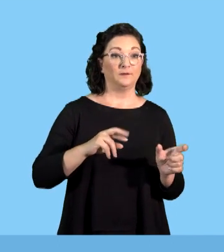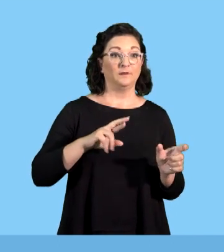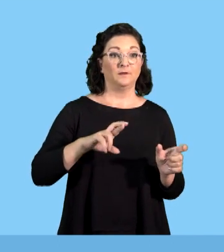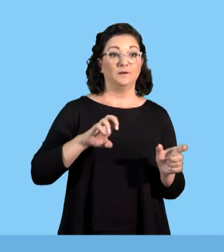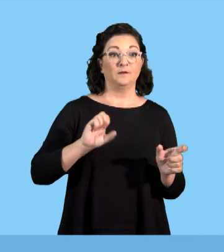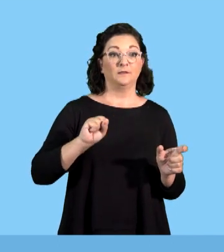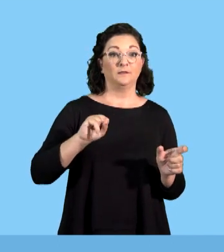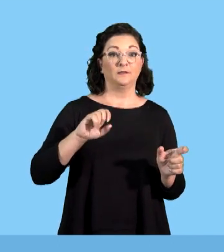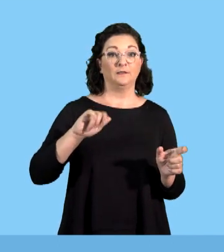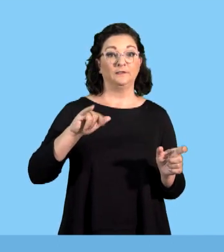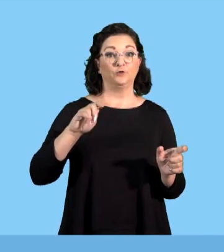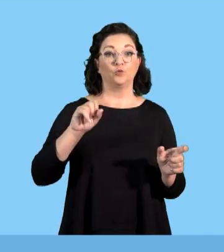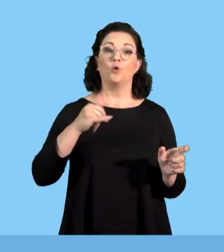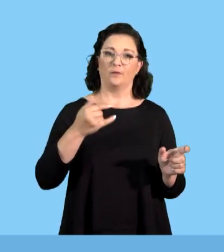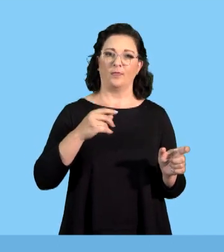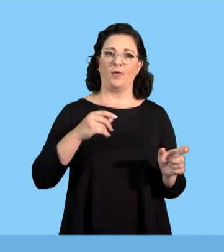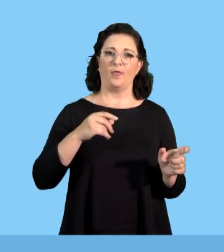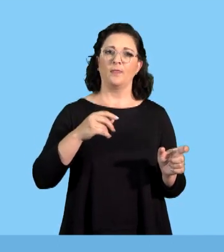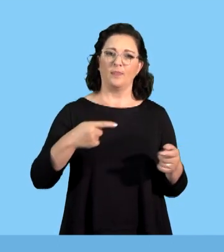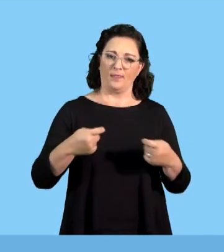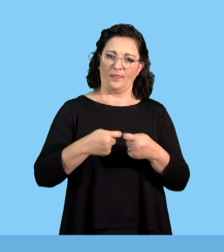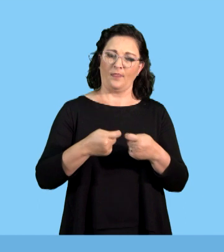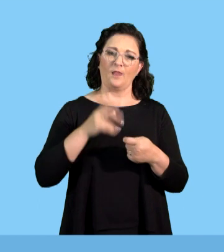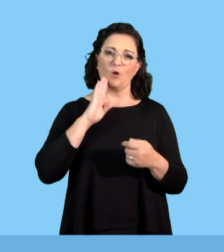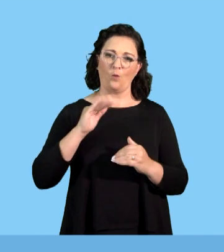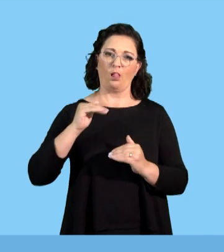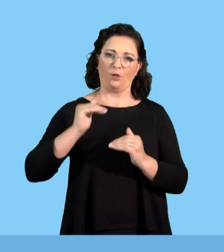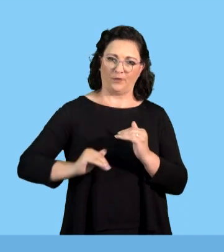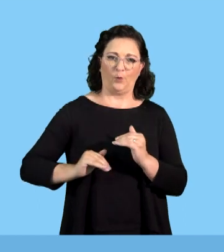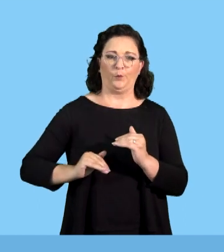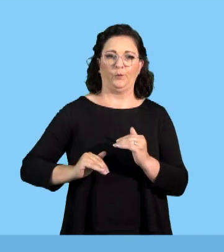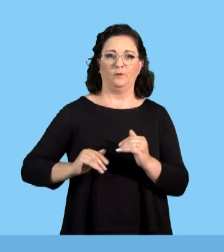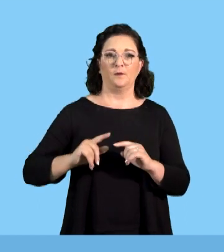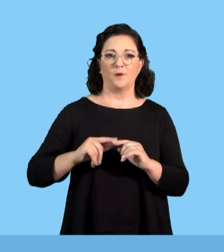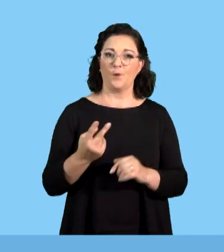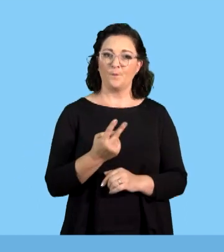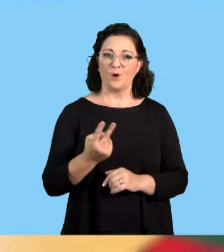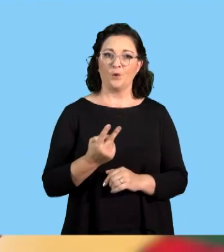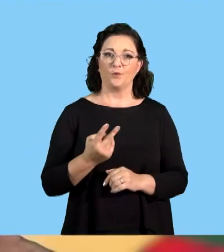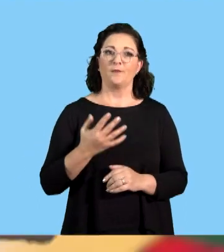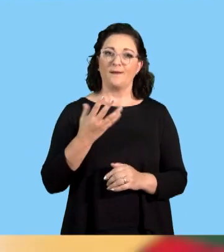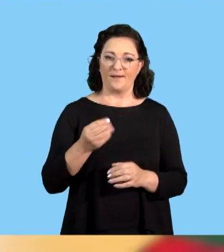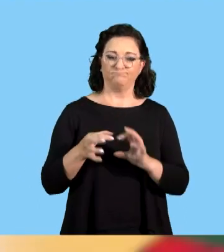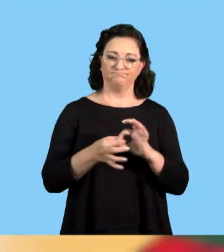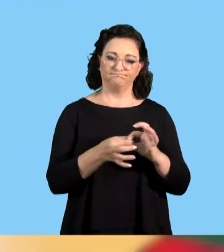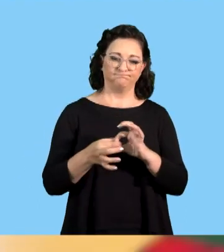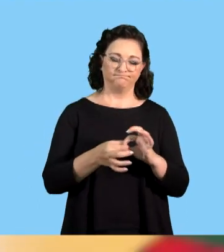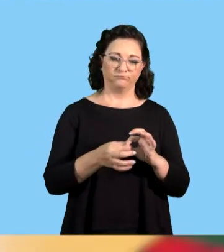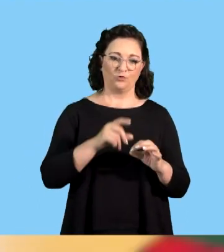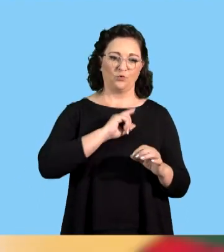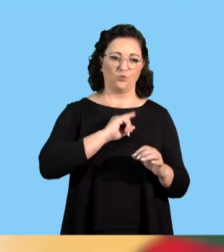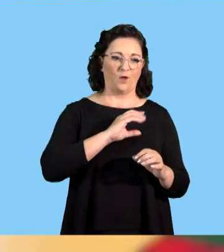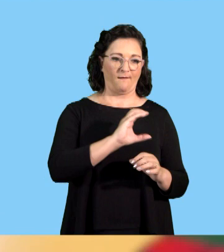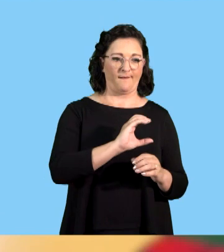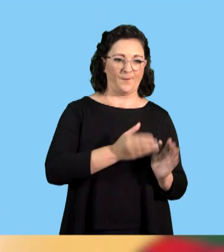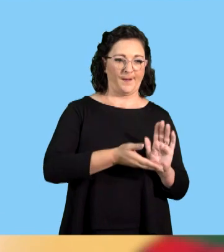current of that particular circuit is going to decrease, because the current and the resistor or the resistance, they have that relationship